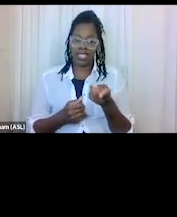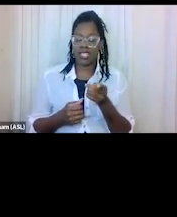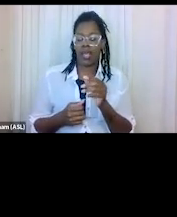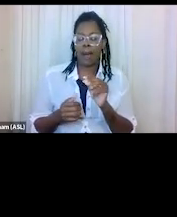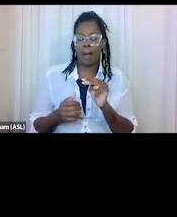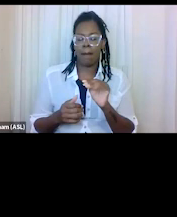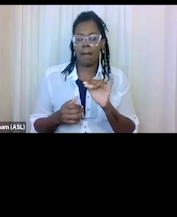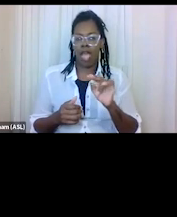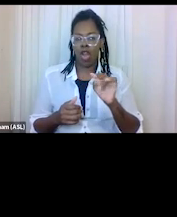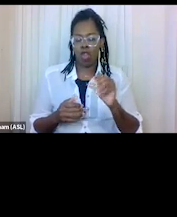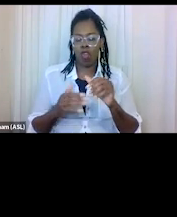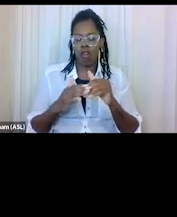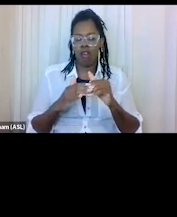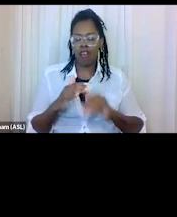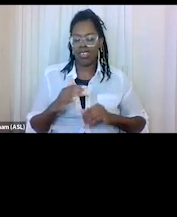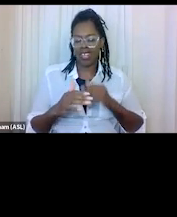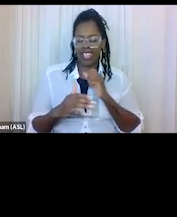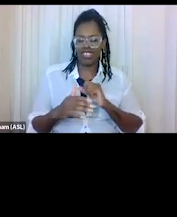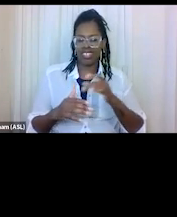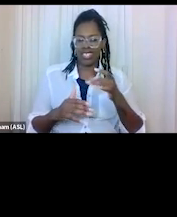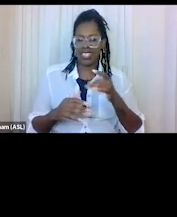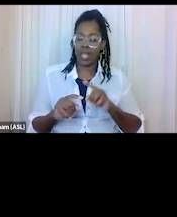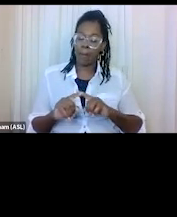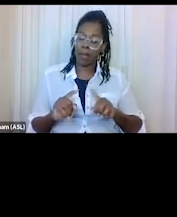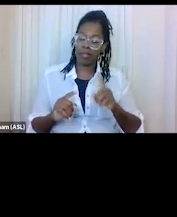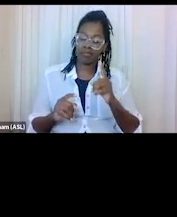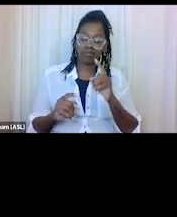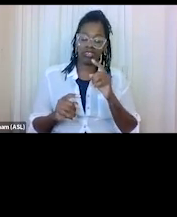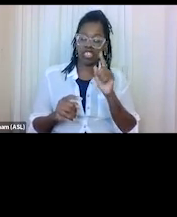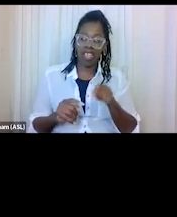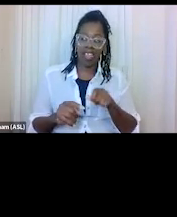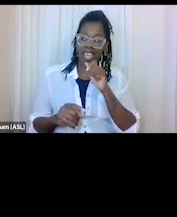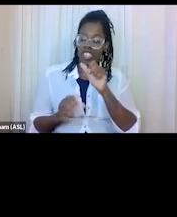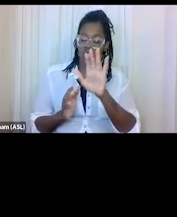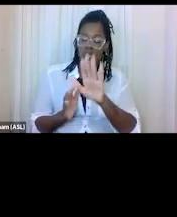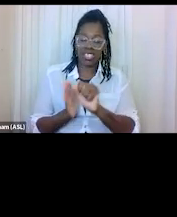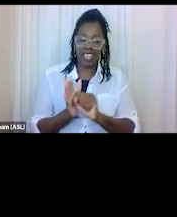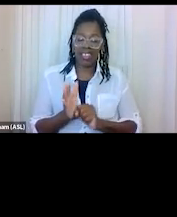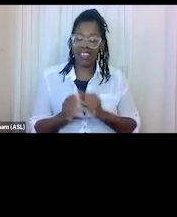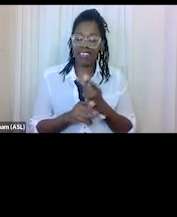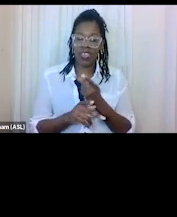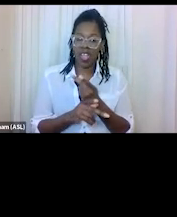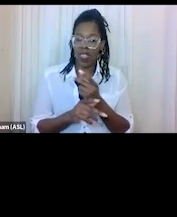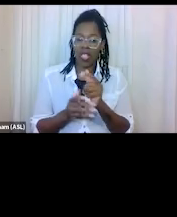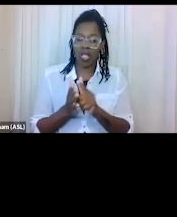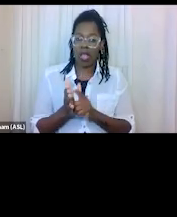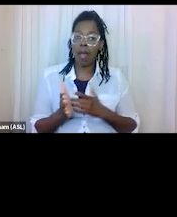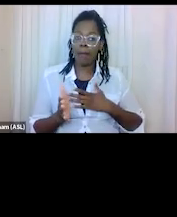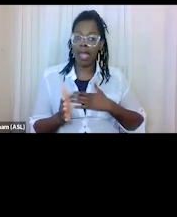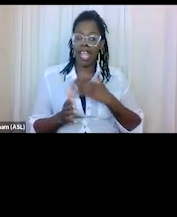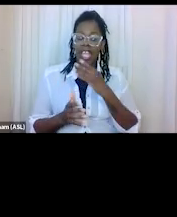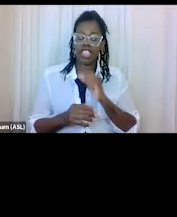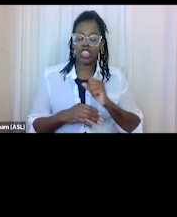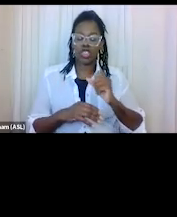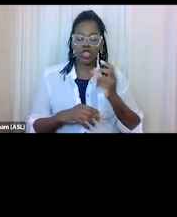law here, but you should check your state and see what the minor consent laws are. But here in California, minors 12 and older